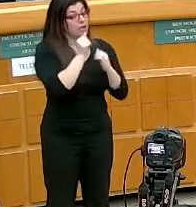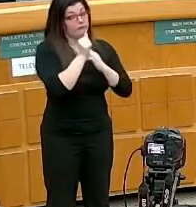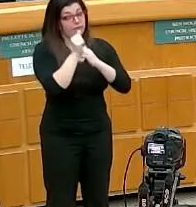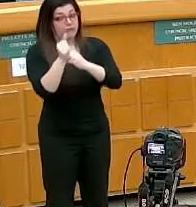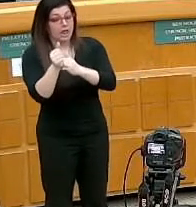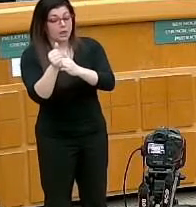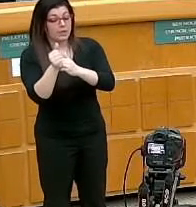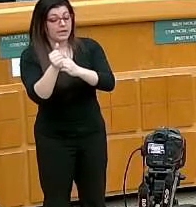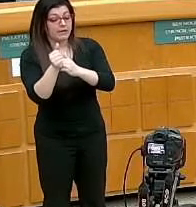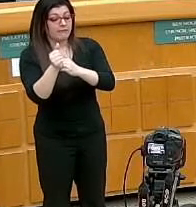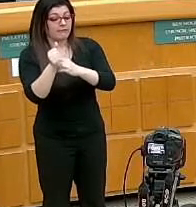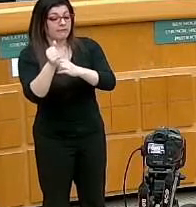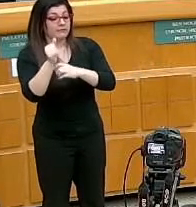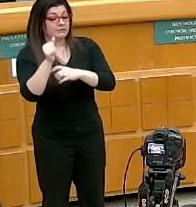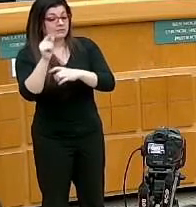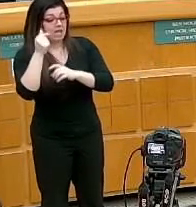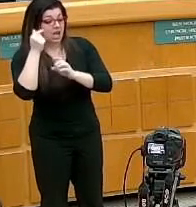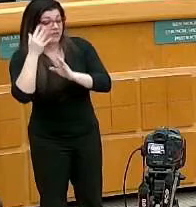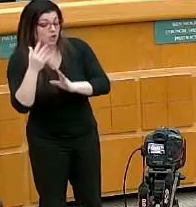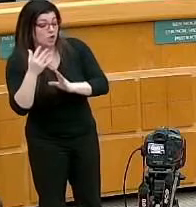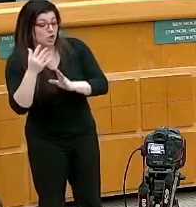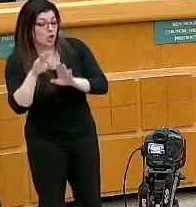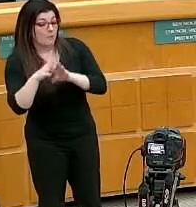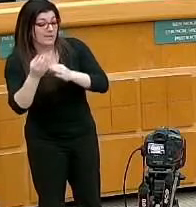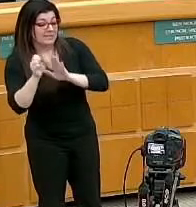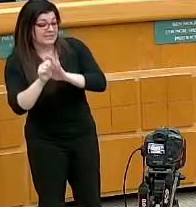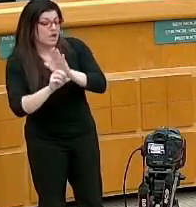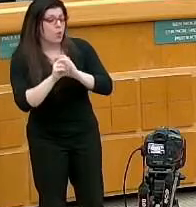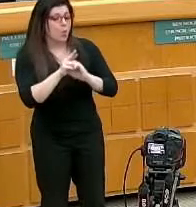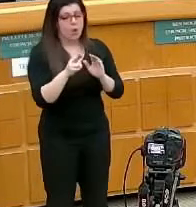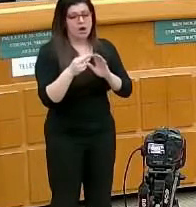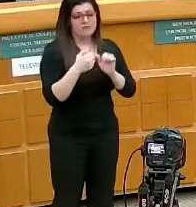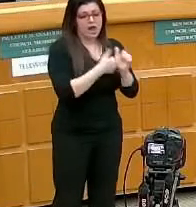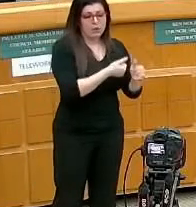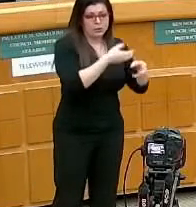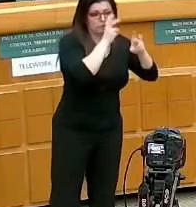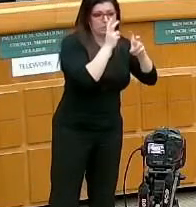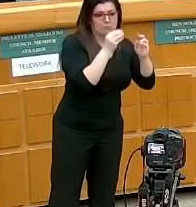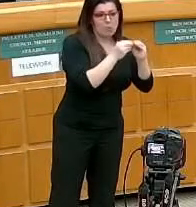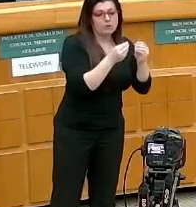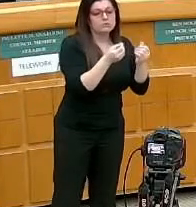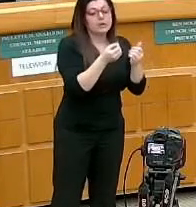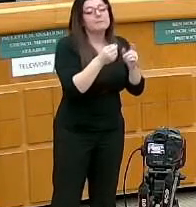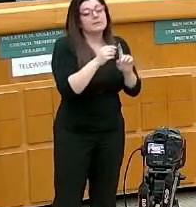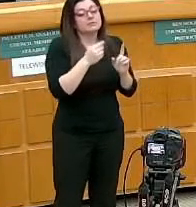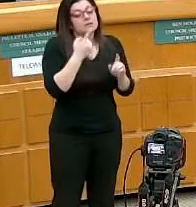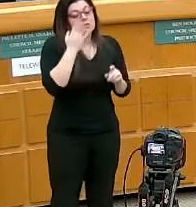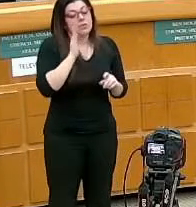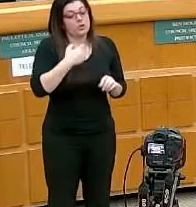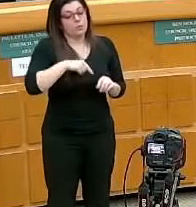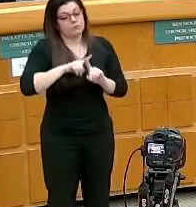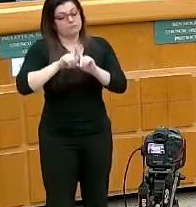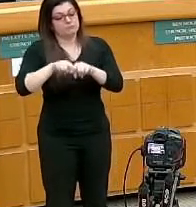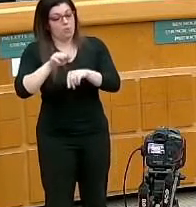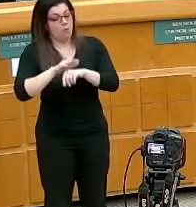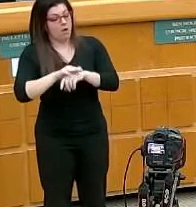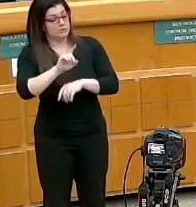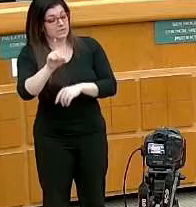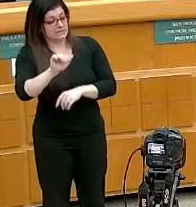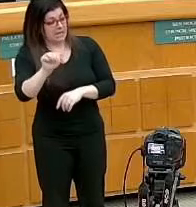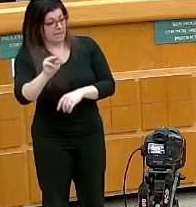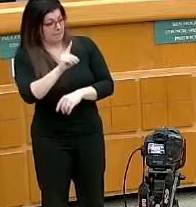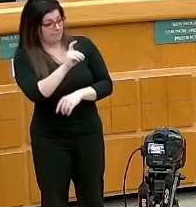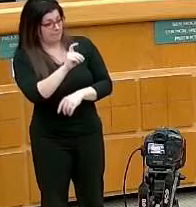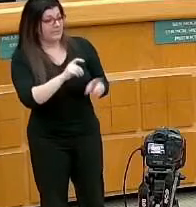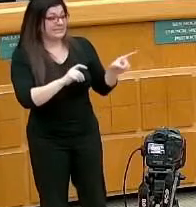TAMUCC provided? Yeah, well, I think the best answer is we're taking this one day at a time. Every 24 hours, or actually